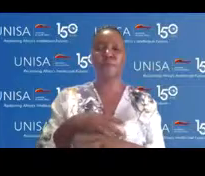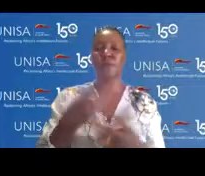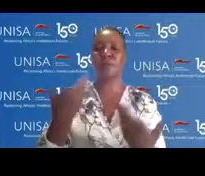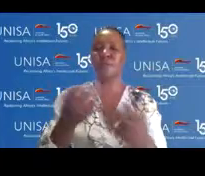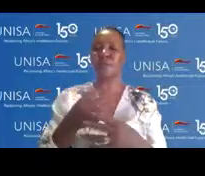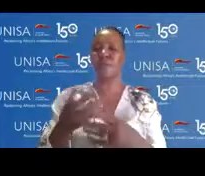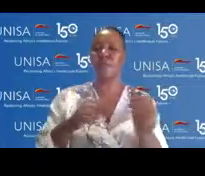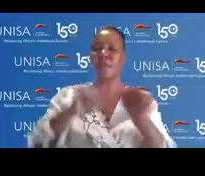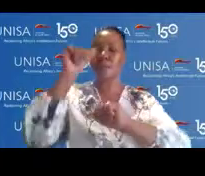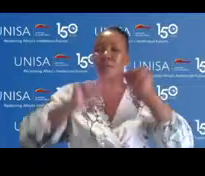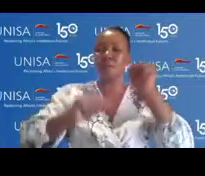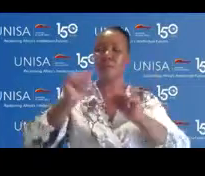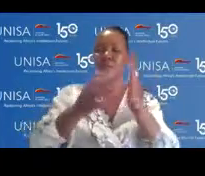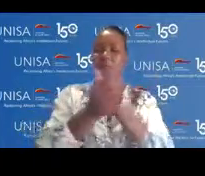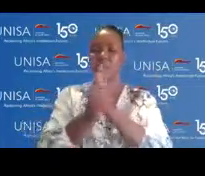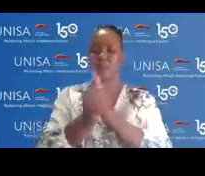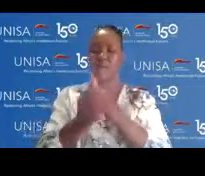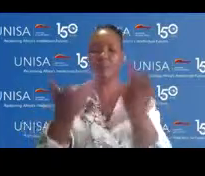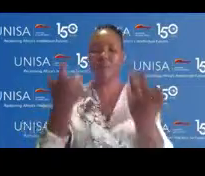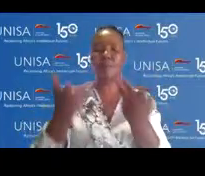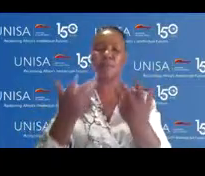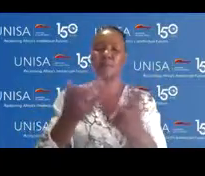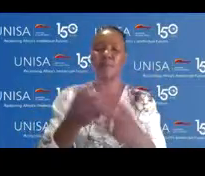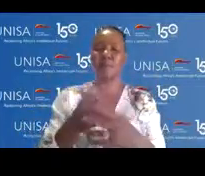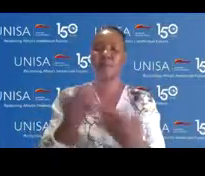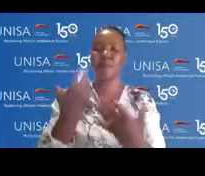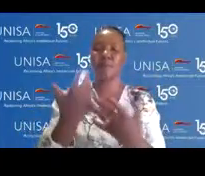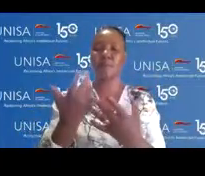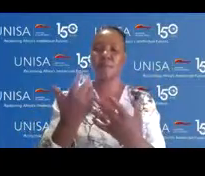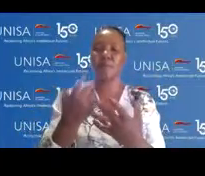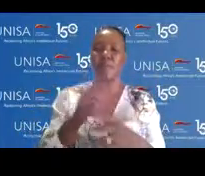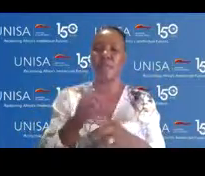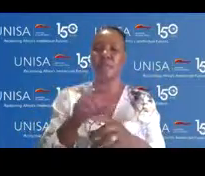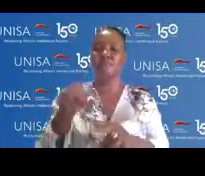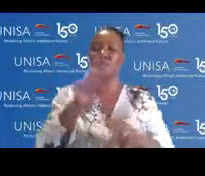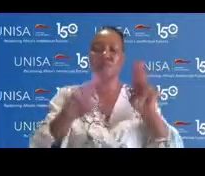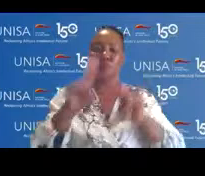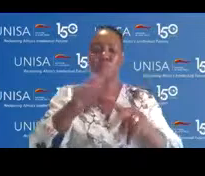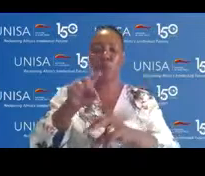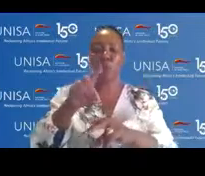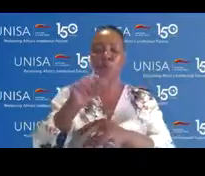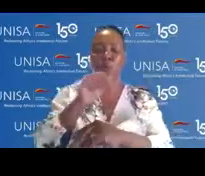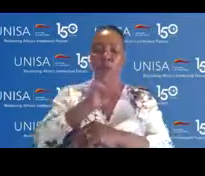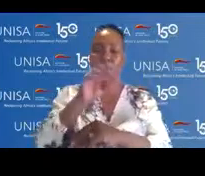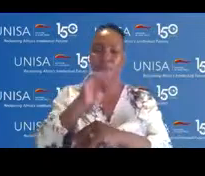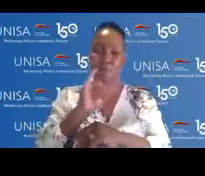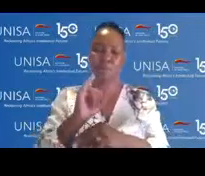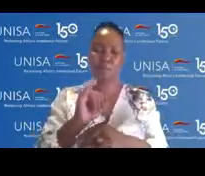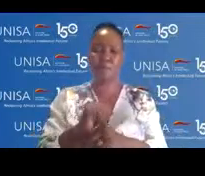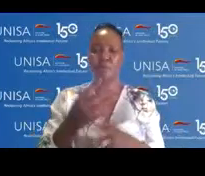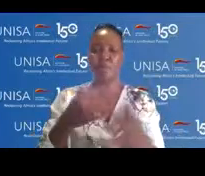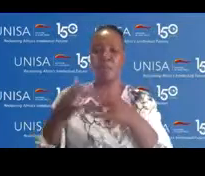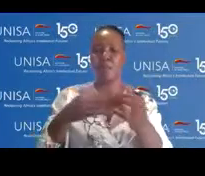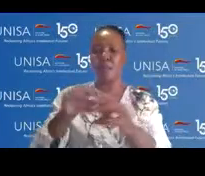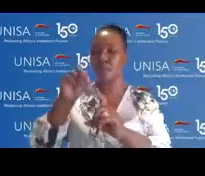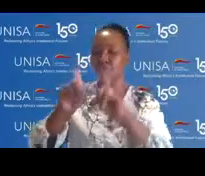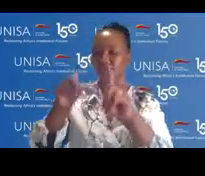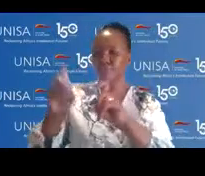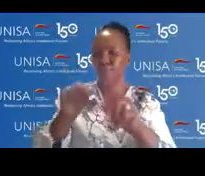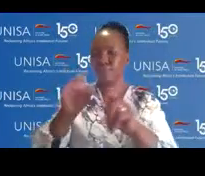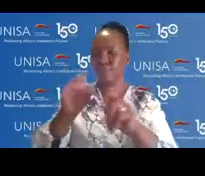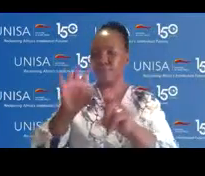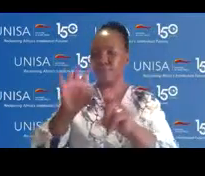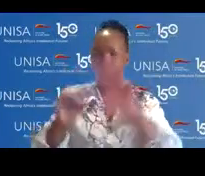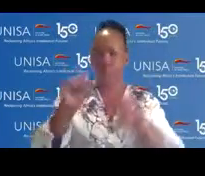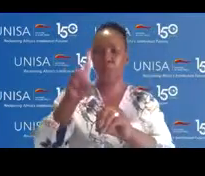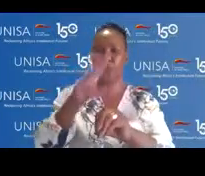skills. And then as always, the chat with Lawazi, where you can also ask any questions regarding exams.